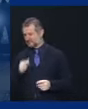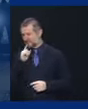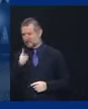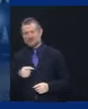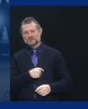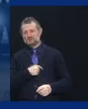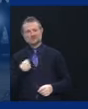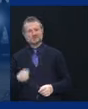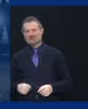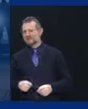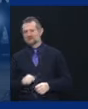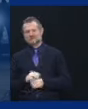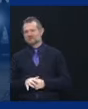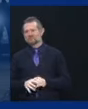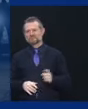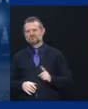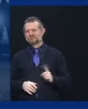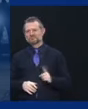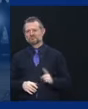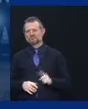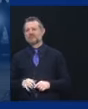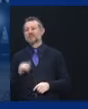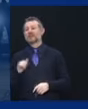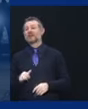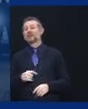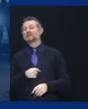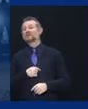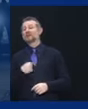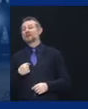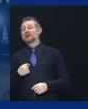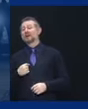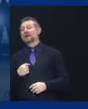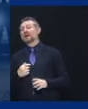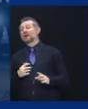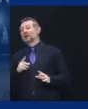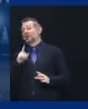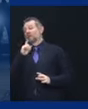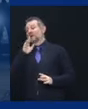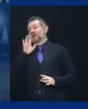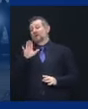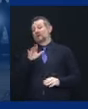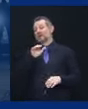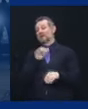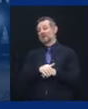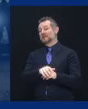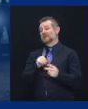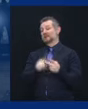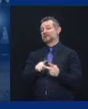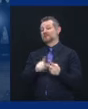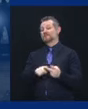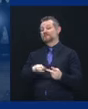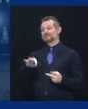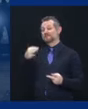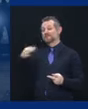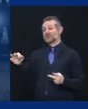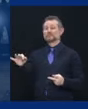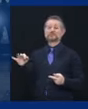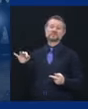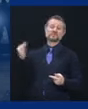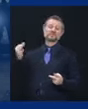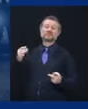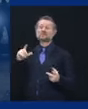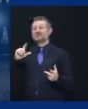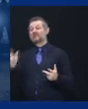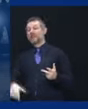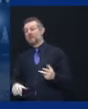the mutated virus from the UK and from Italy and from France. And you know what's happening